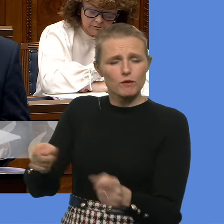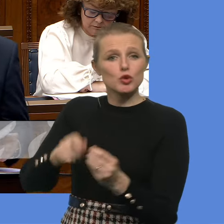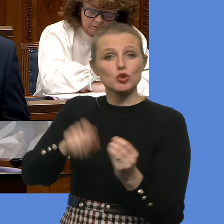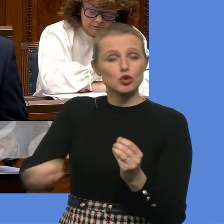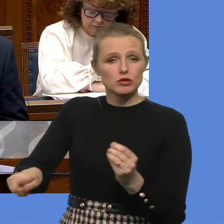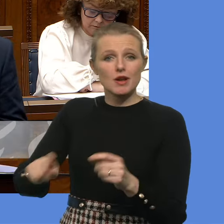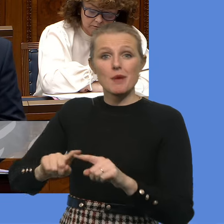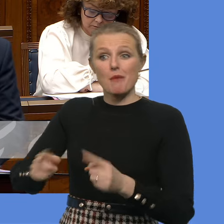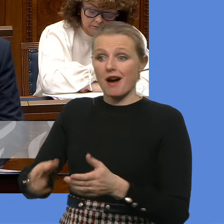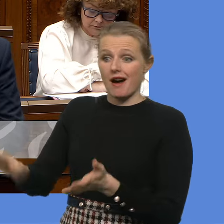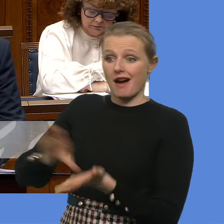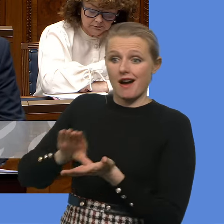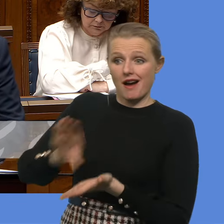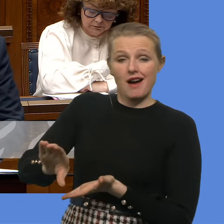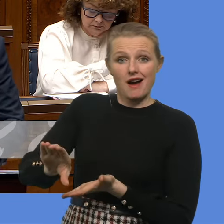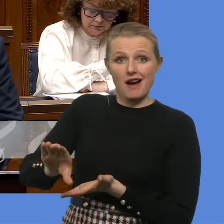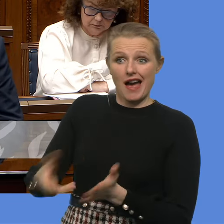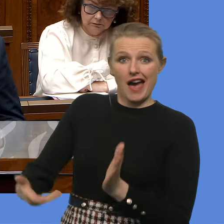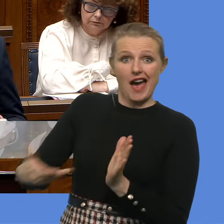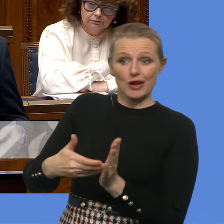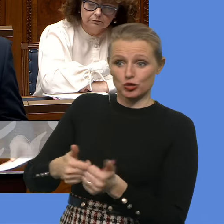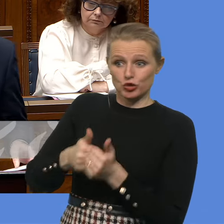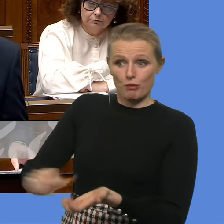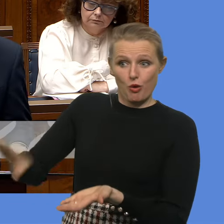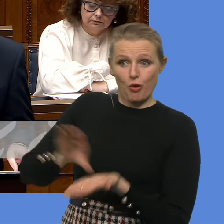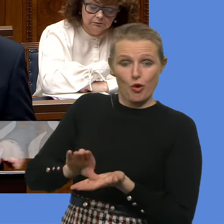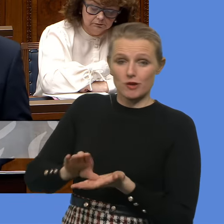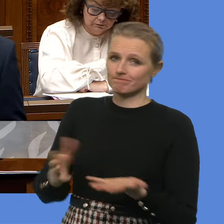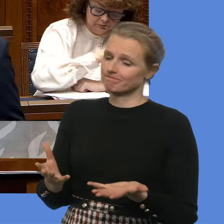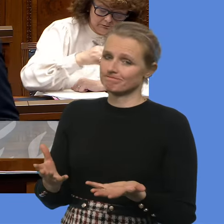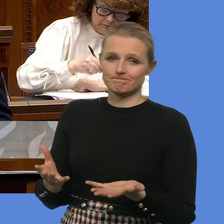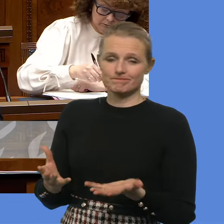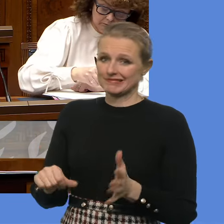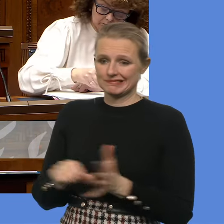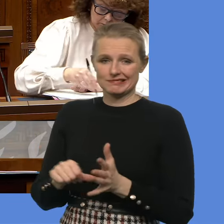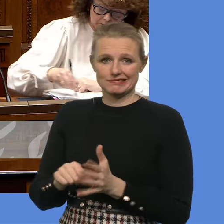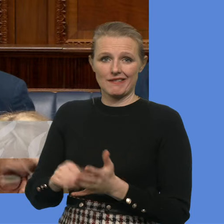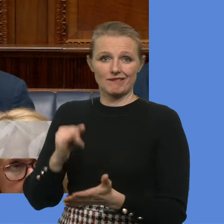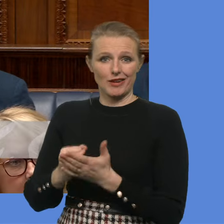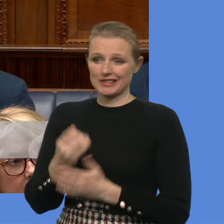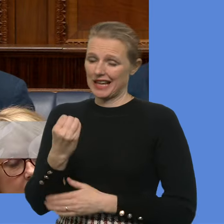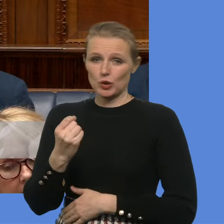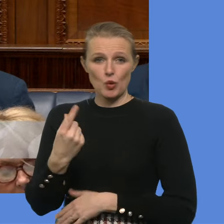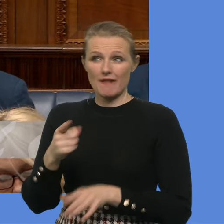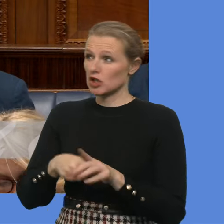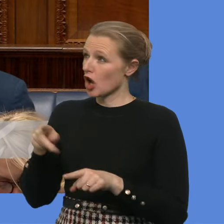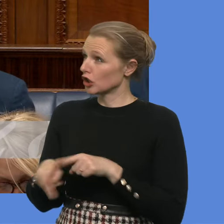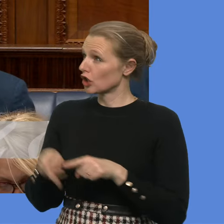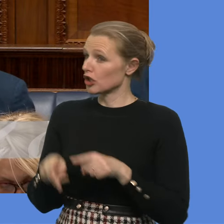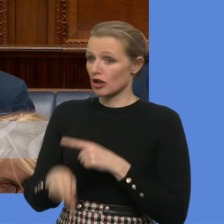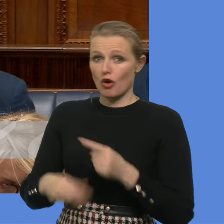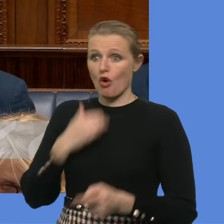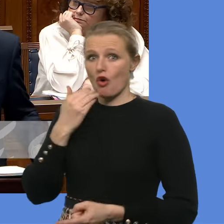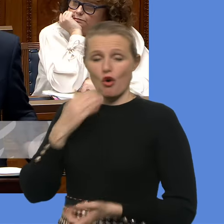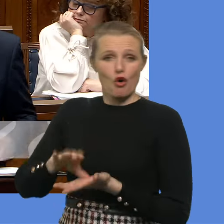increase support is limited by the very difficult circumstances that we find ourselves in as a result of 10, 12 years of austerity. But I would